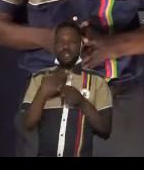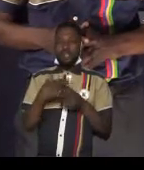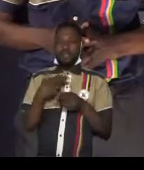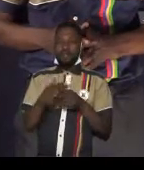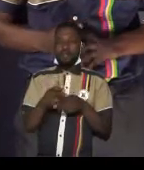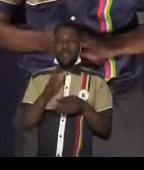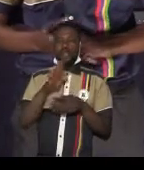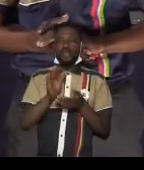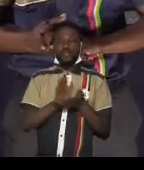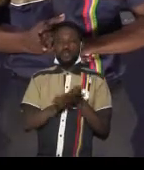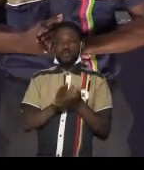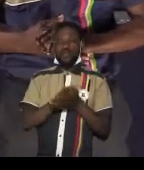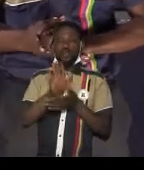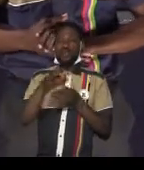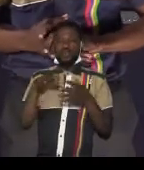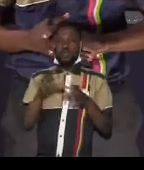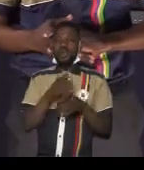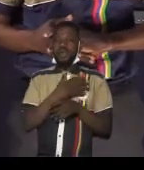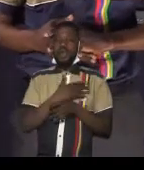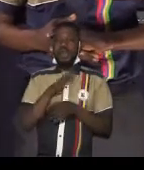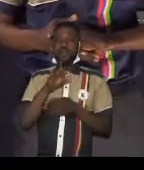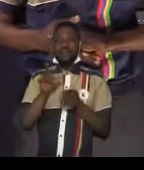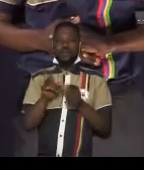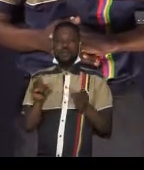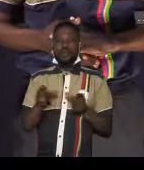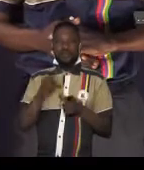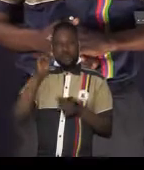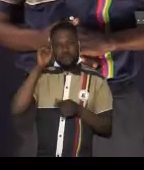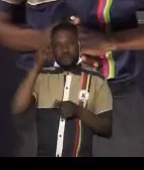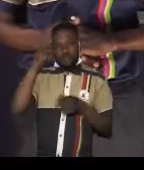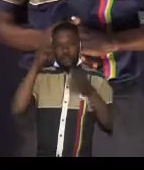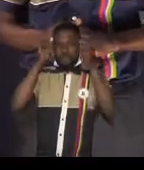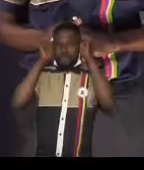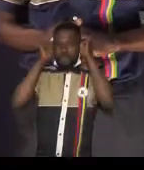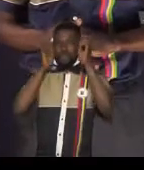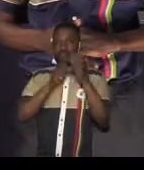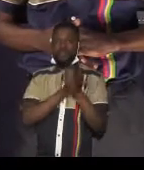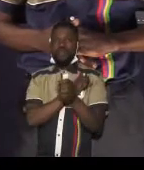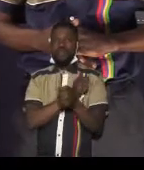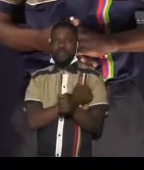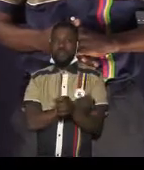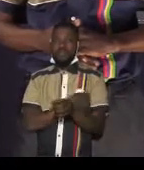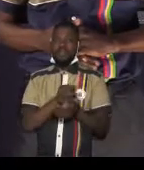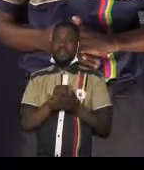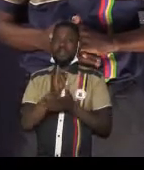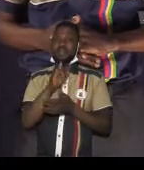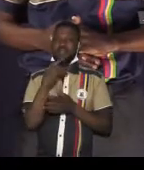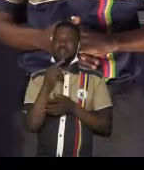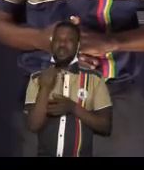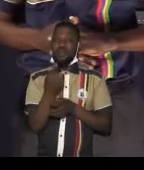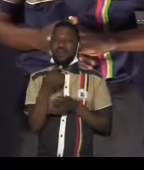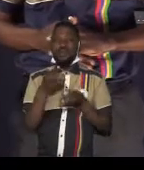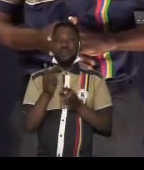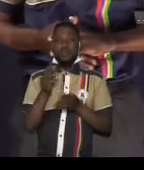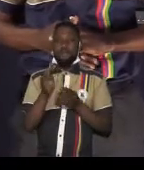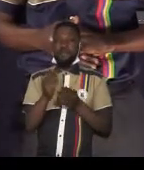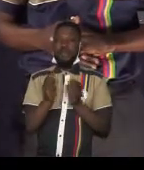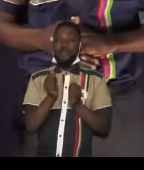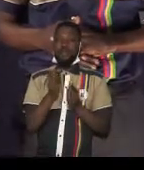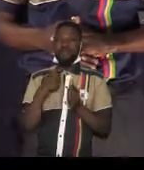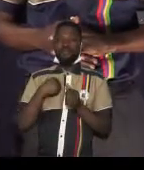name, Your school, Your class, and your local government education authority. That is the only way by which you